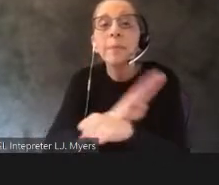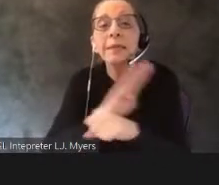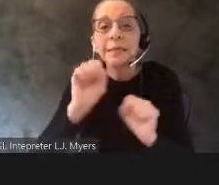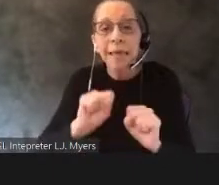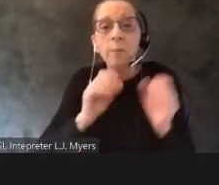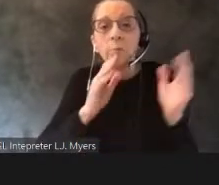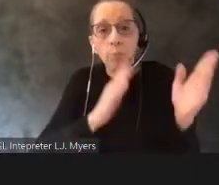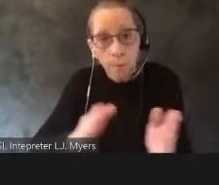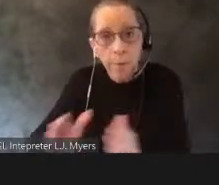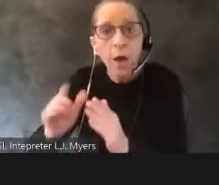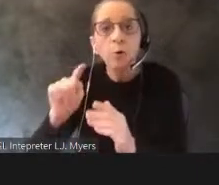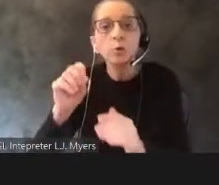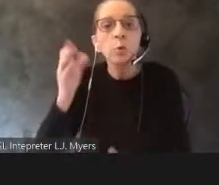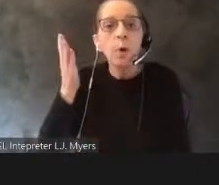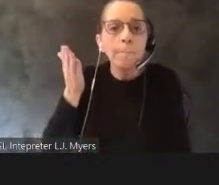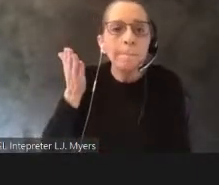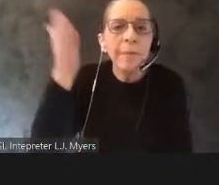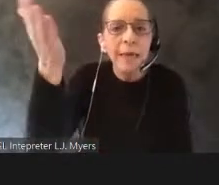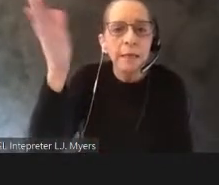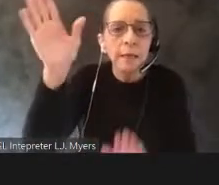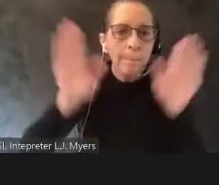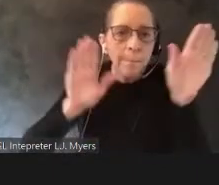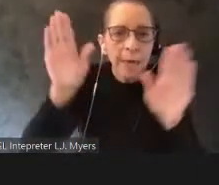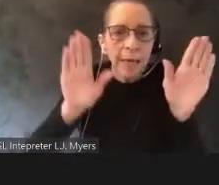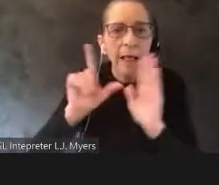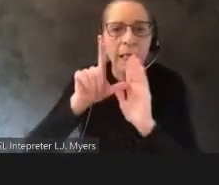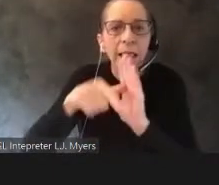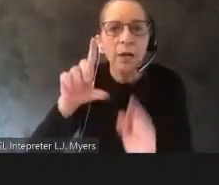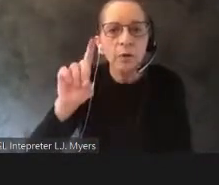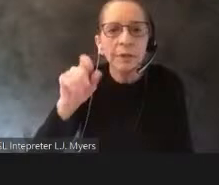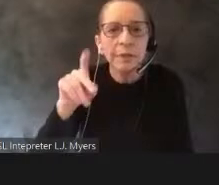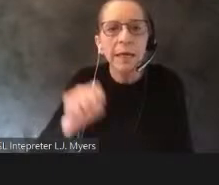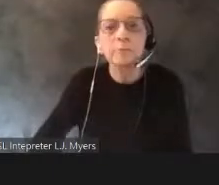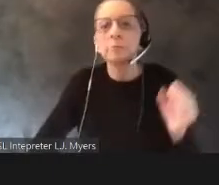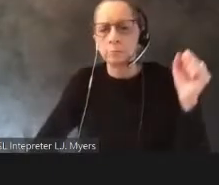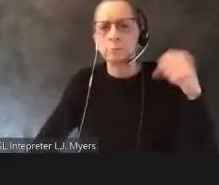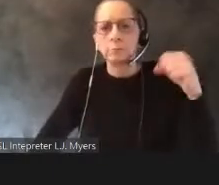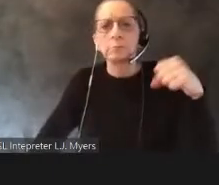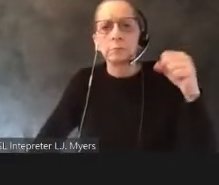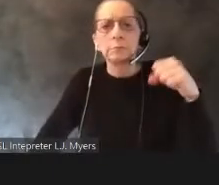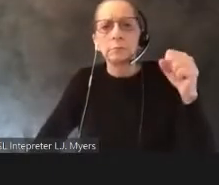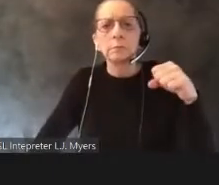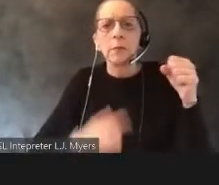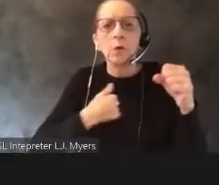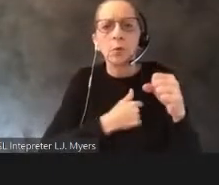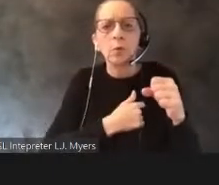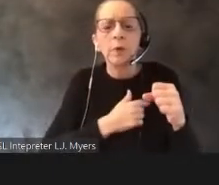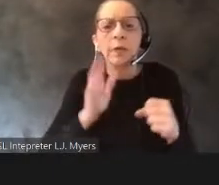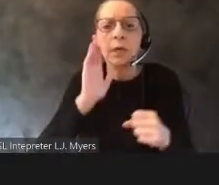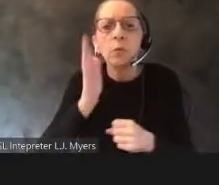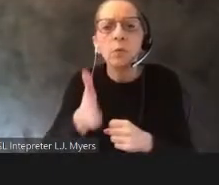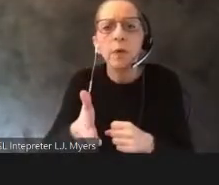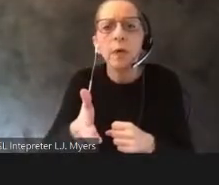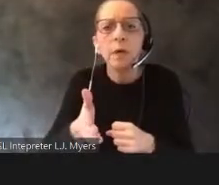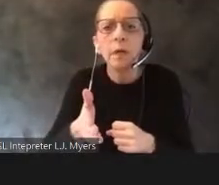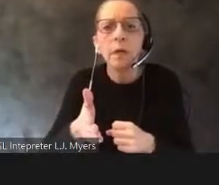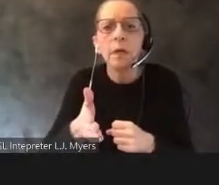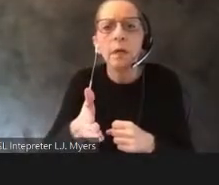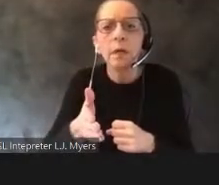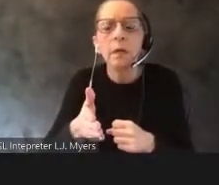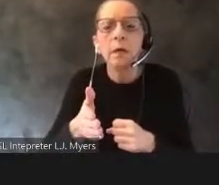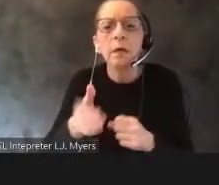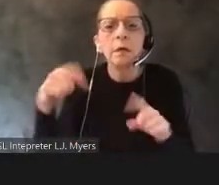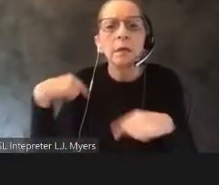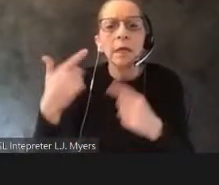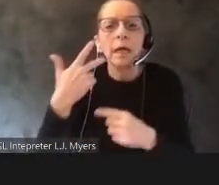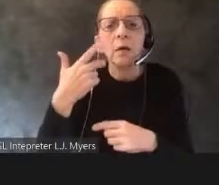on that, you know, at a later date? Yes, Vice Chair. We are going through the last 3 years